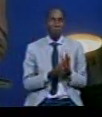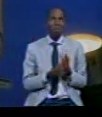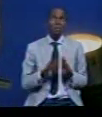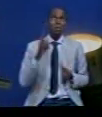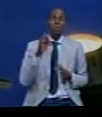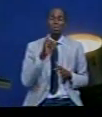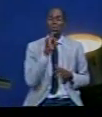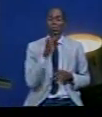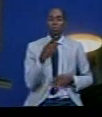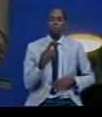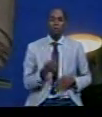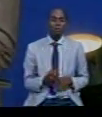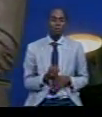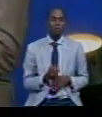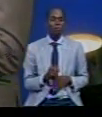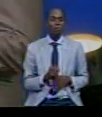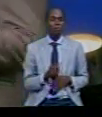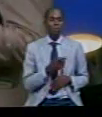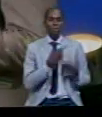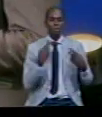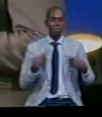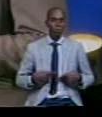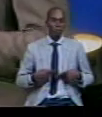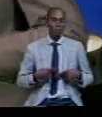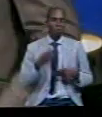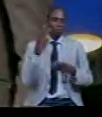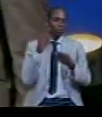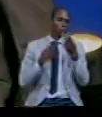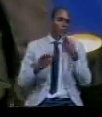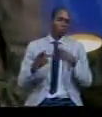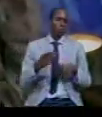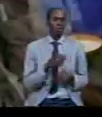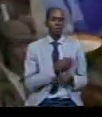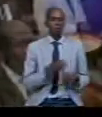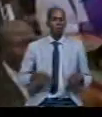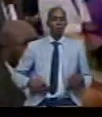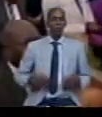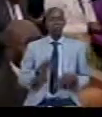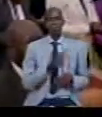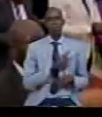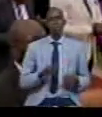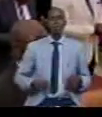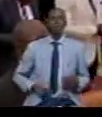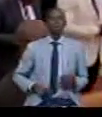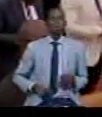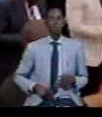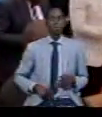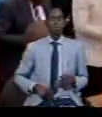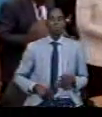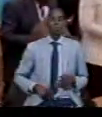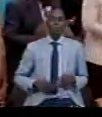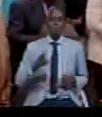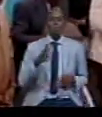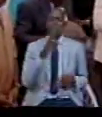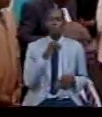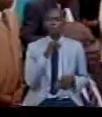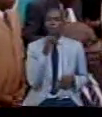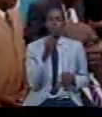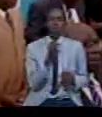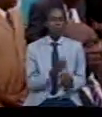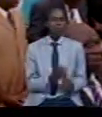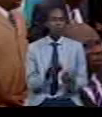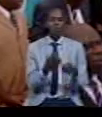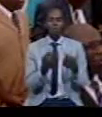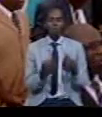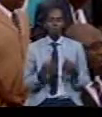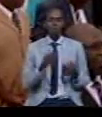We're not just coming to church The cleansing is not going to come from